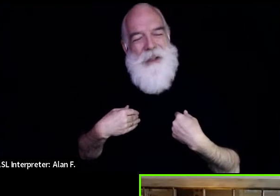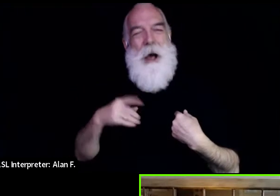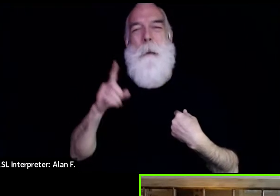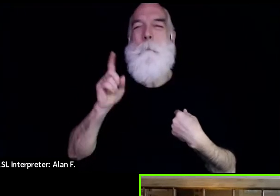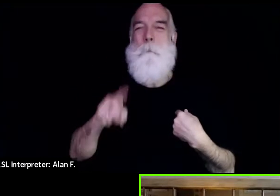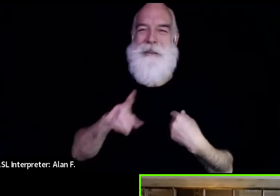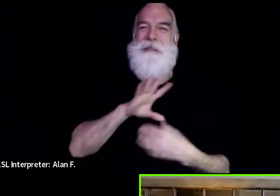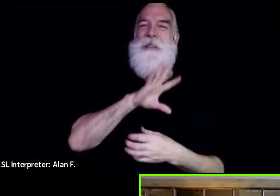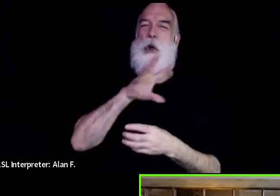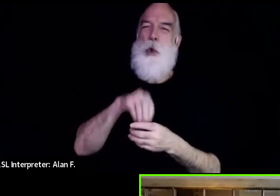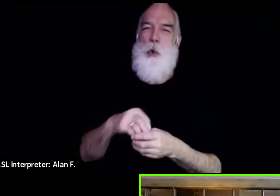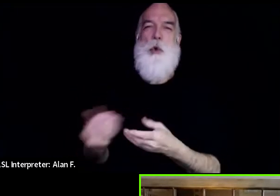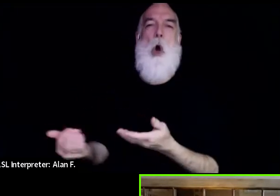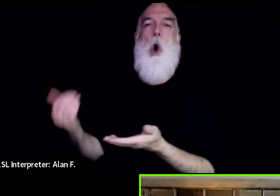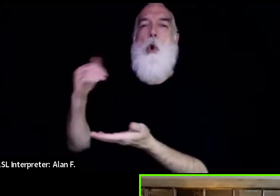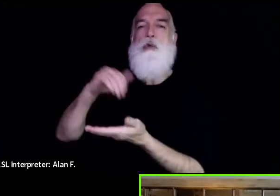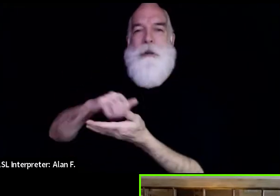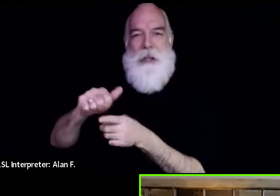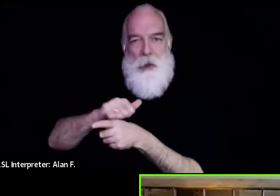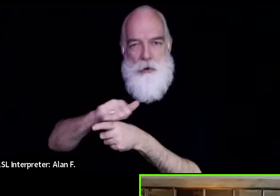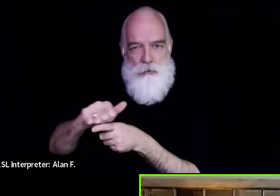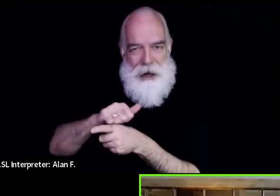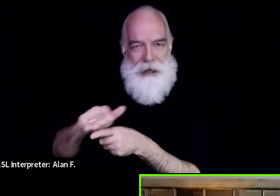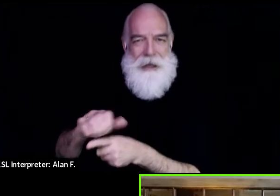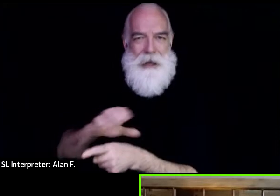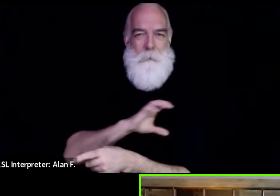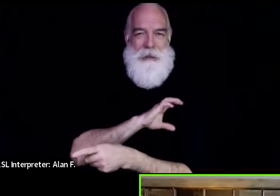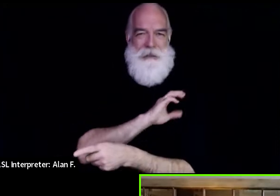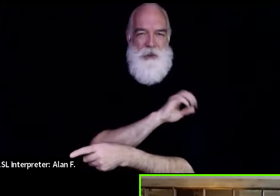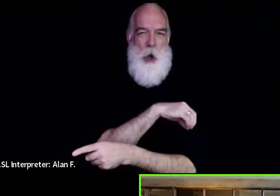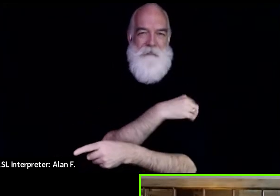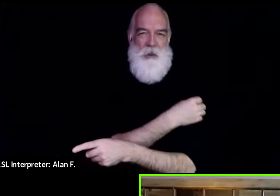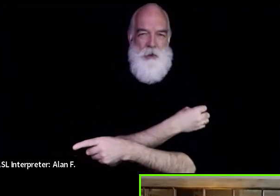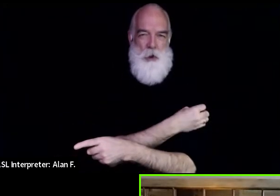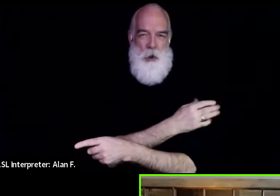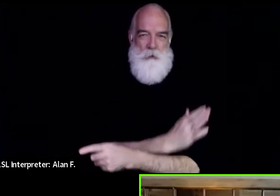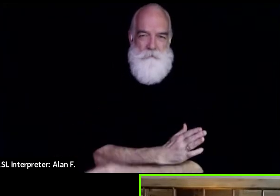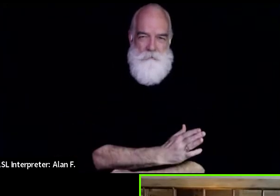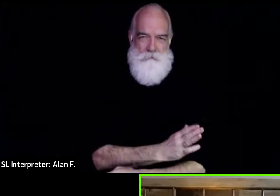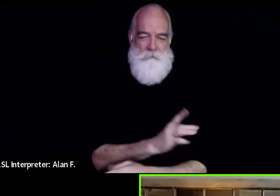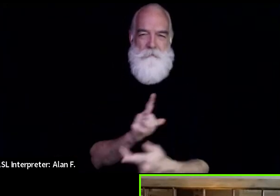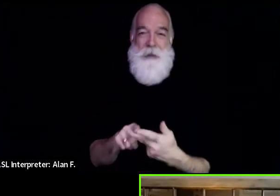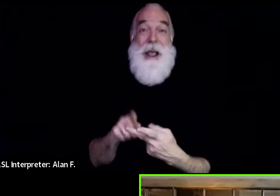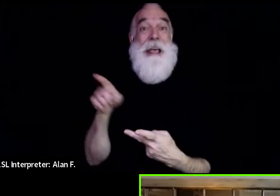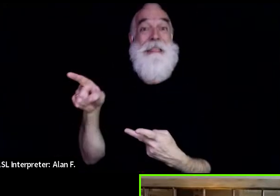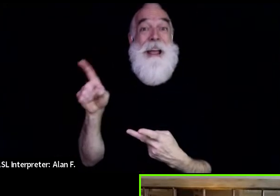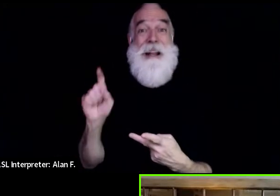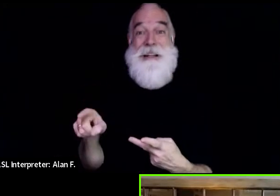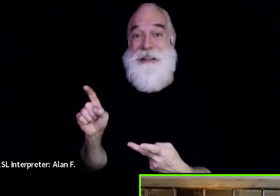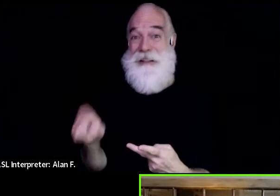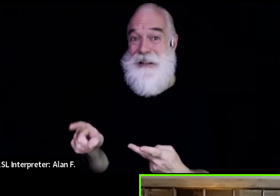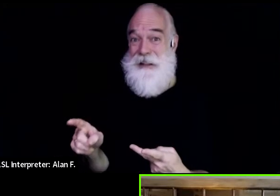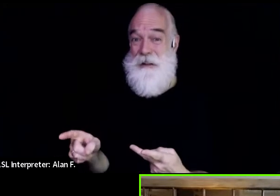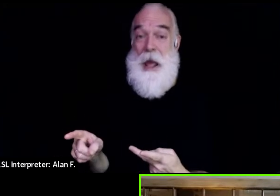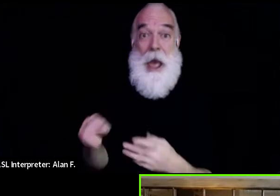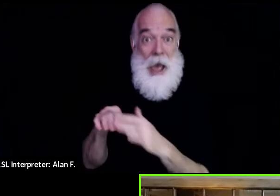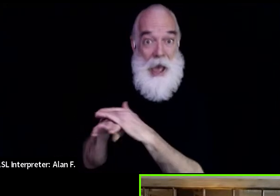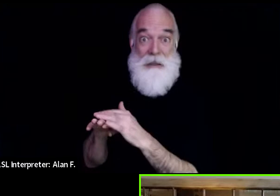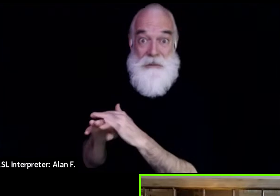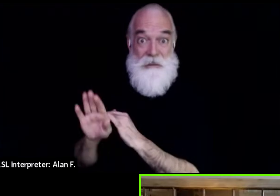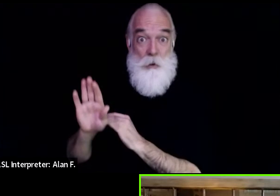officers, making sure they have access also to the mental health services, making sure that